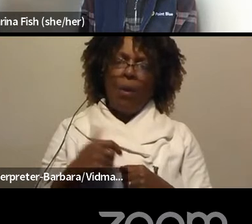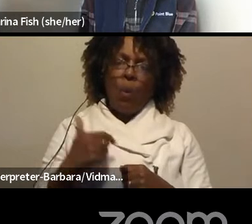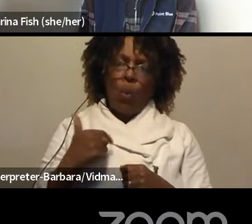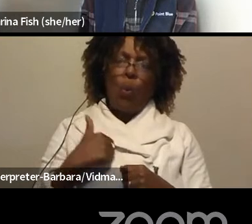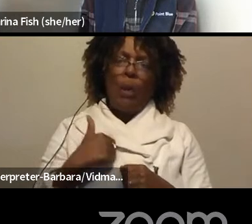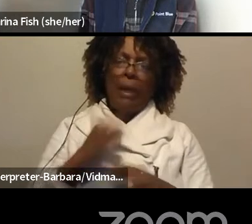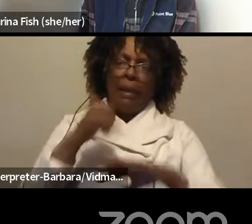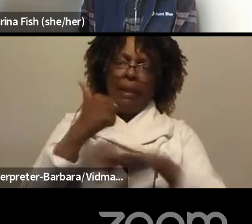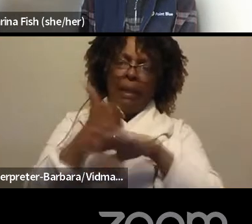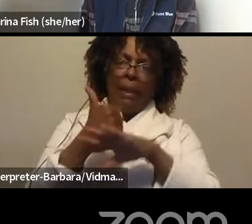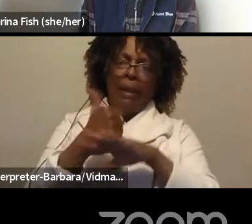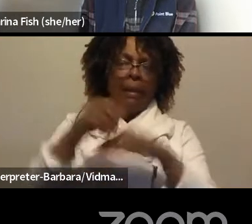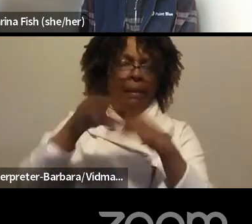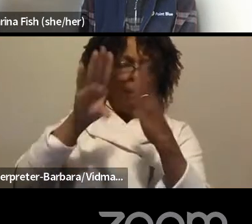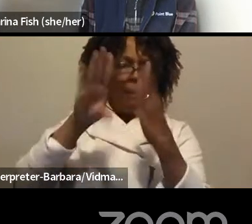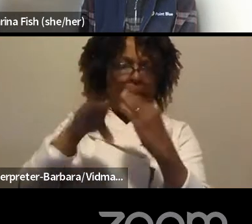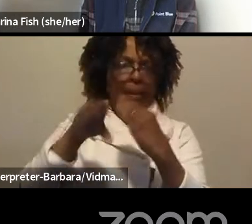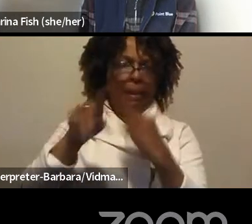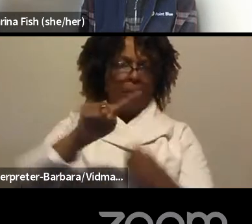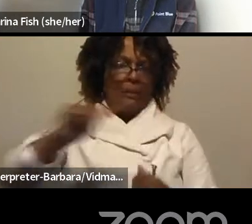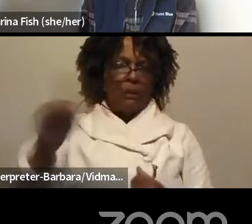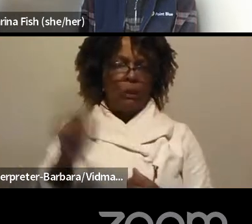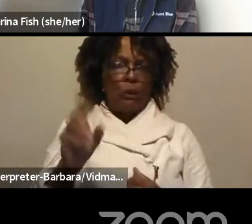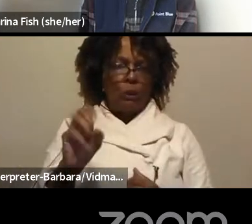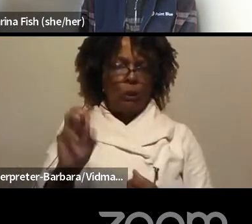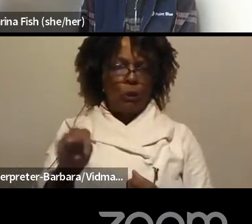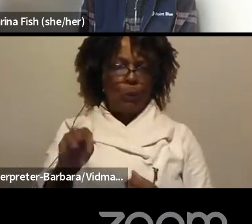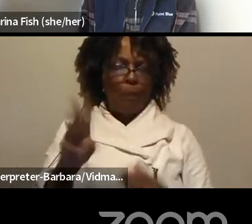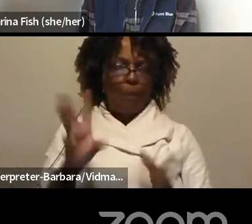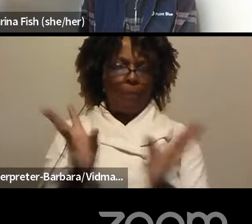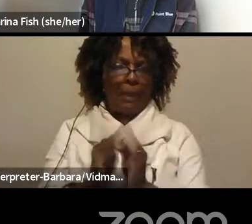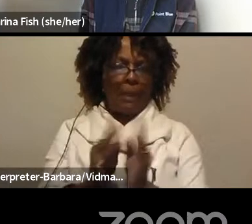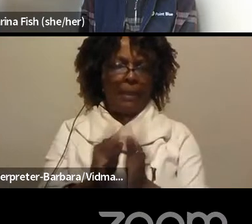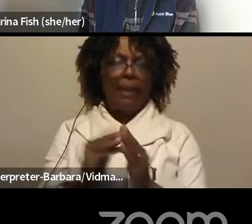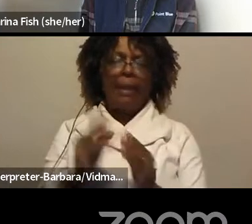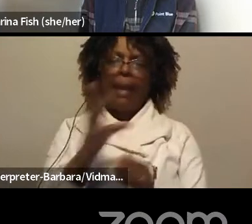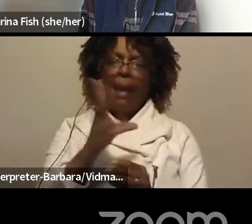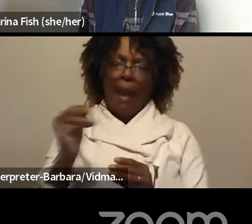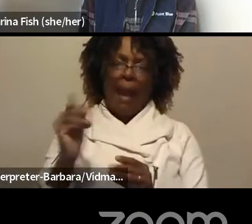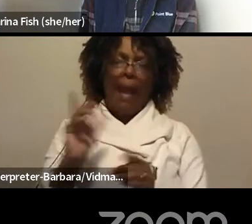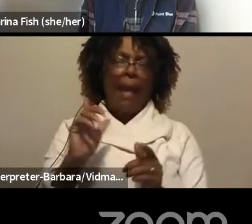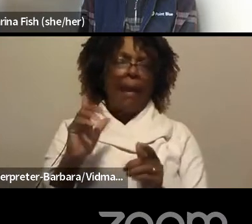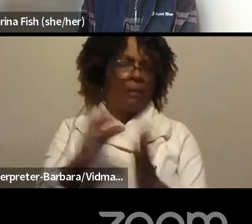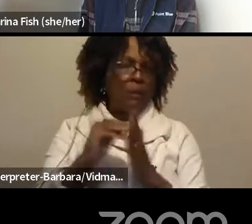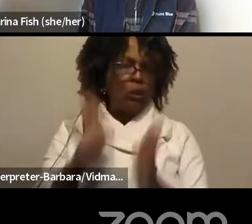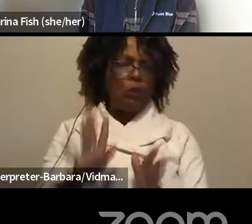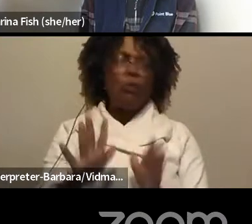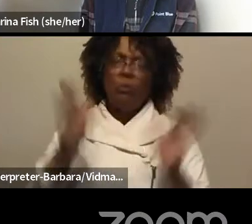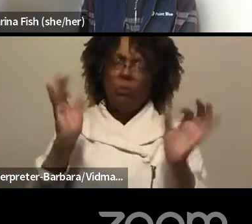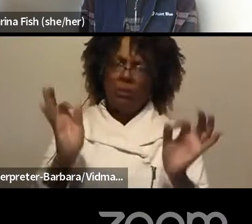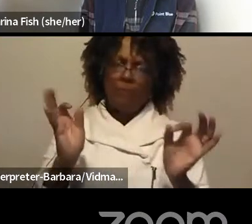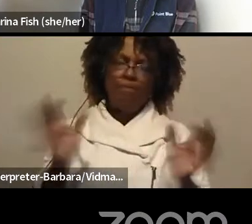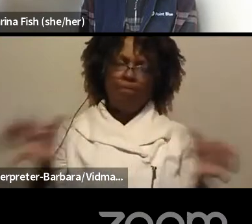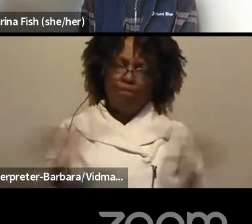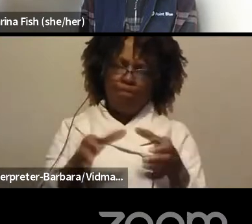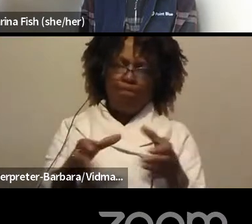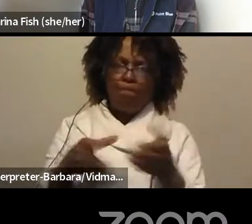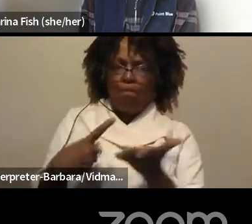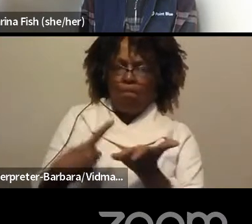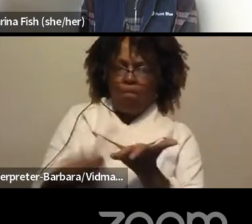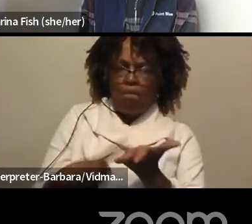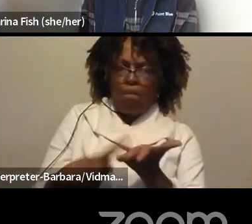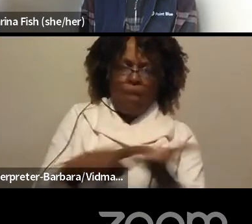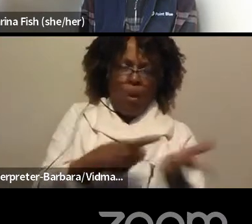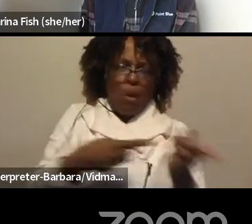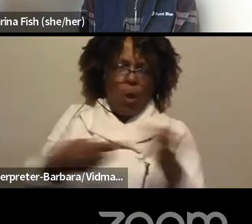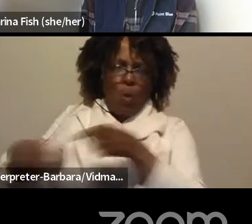department if they aren't gonna write a statement as it relates to what's happening and also the things that's happening to the department,